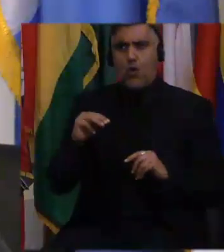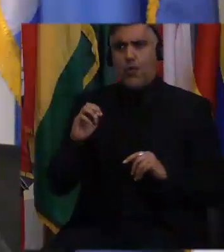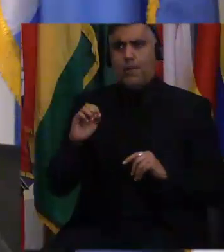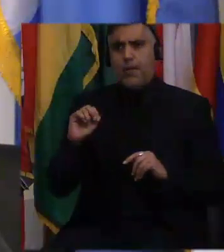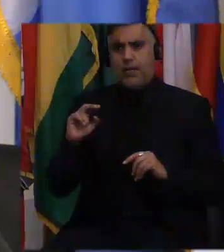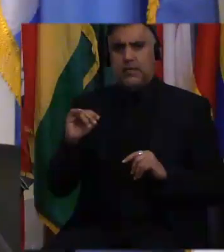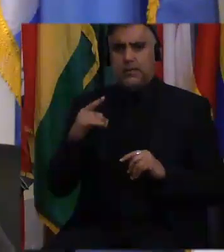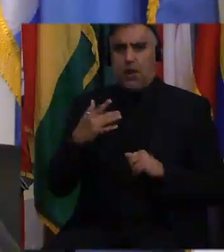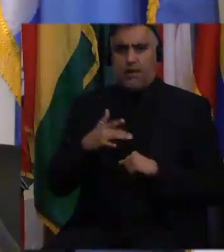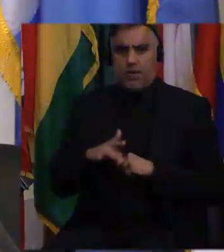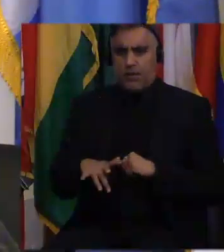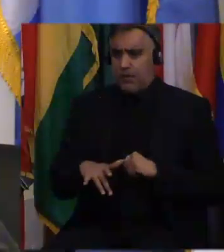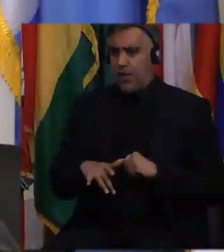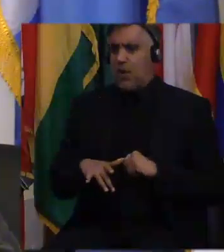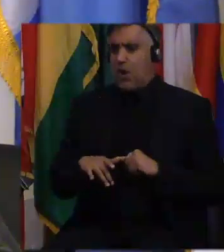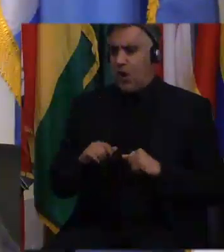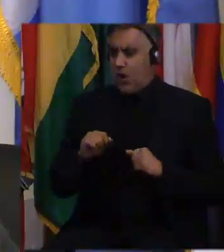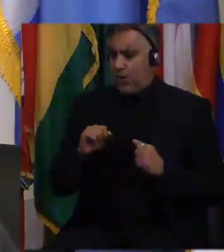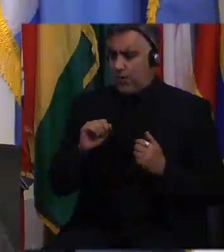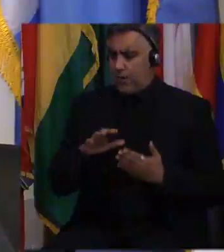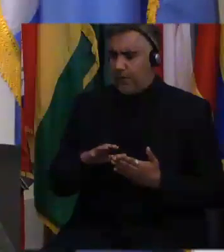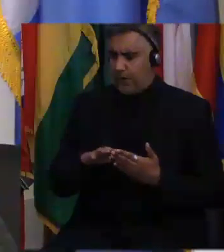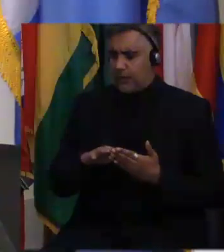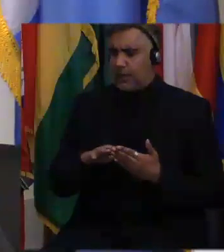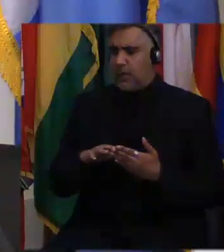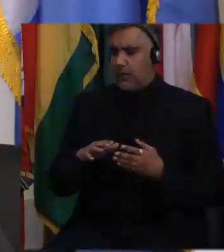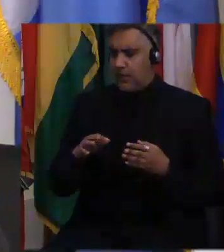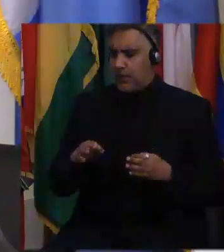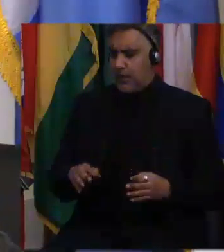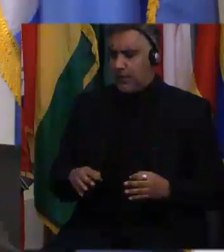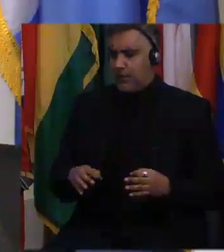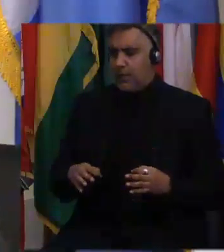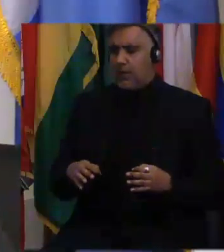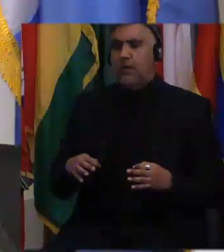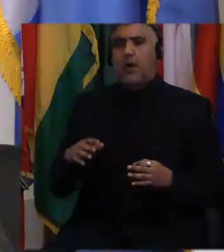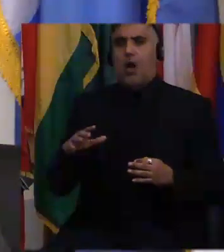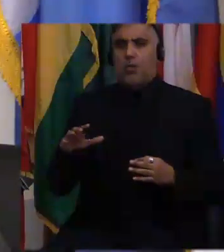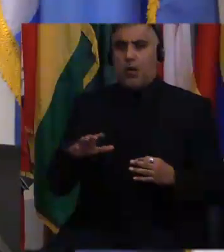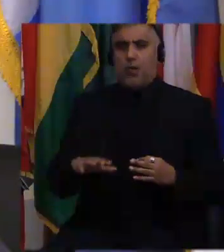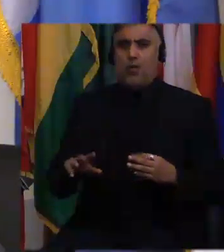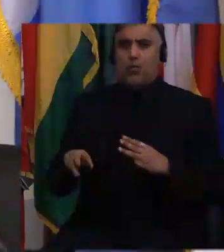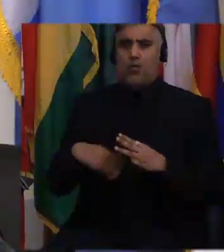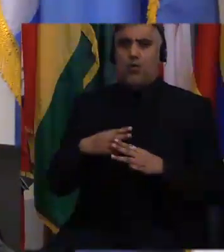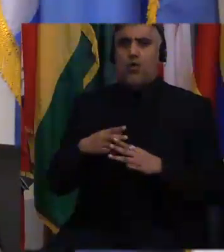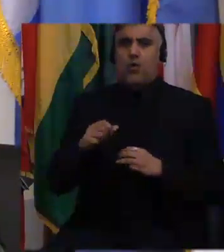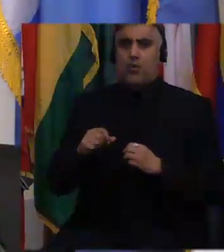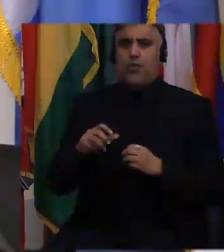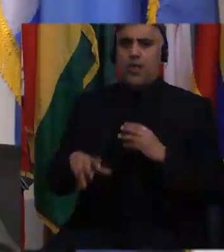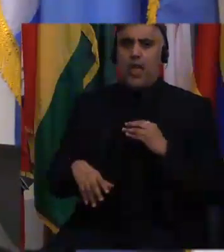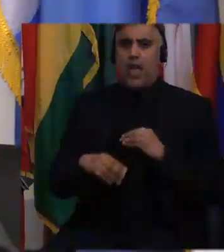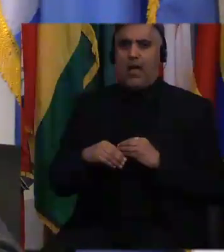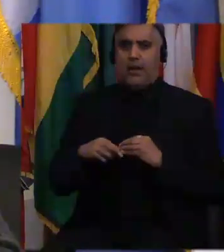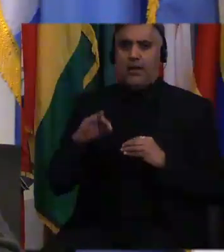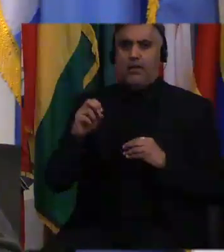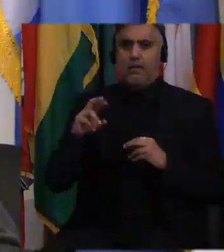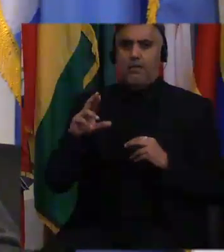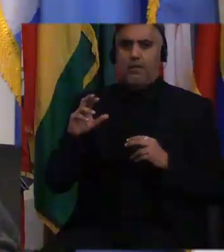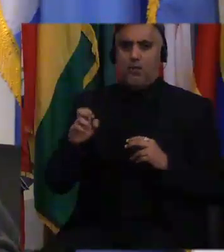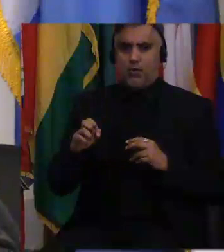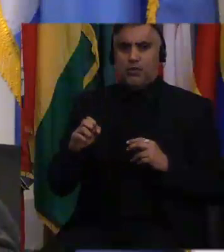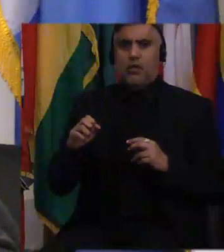mechanisms that are available are faced with the added, many times all around the world, with the added force of